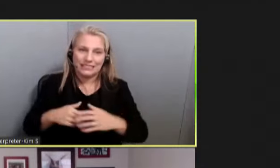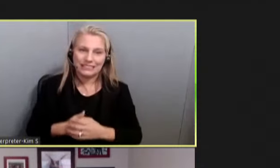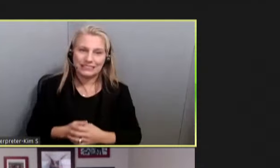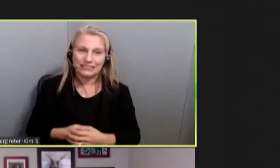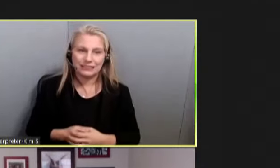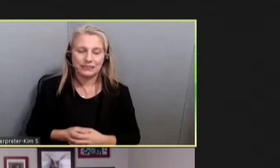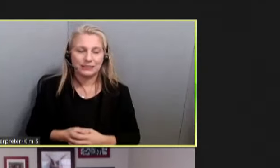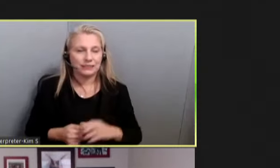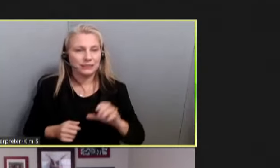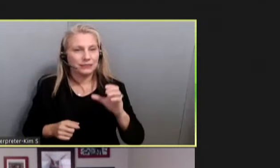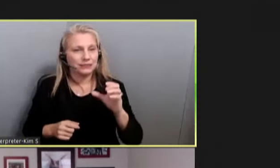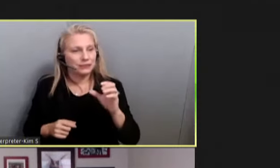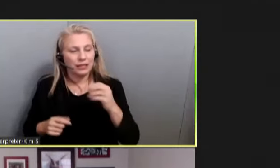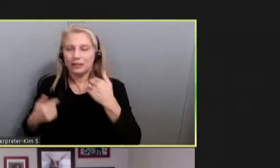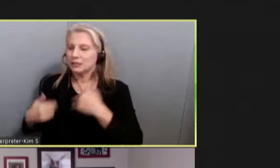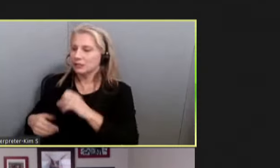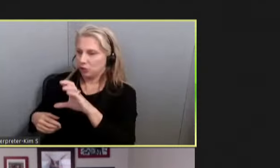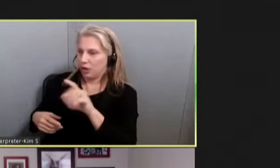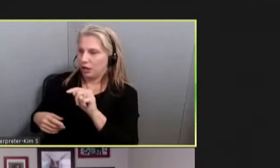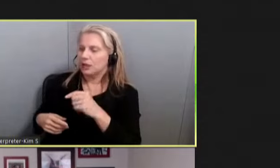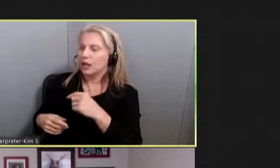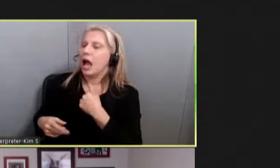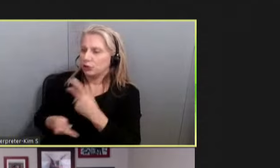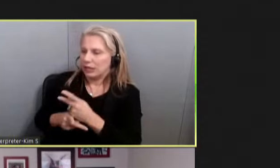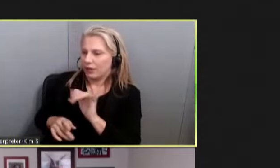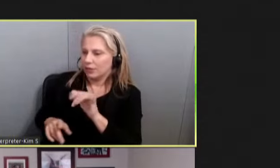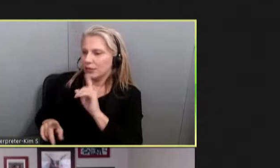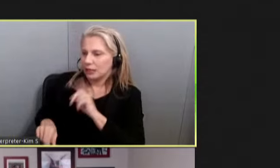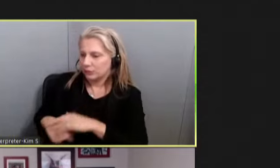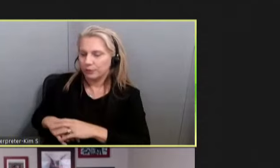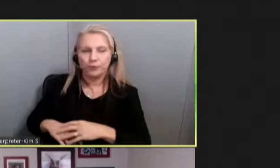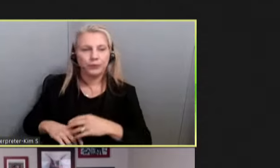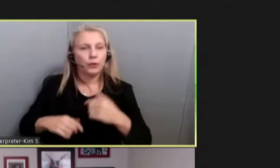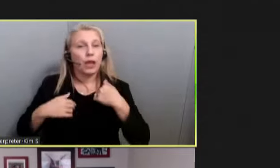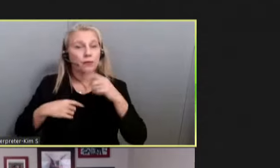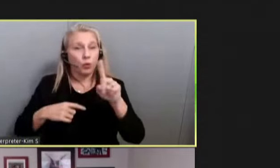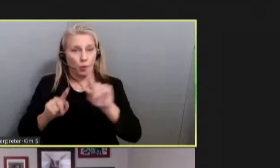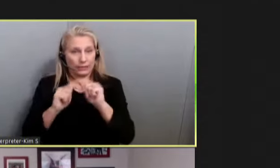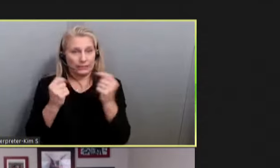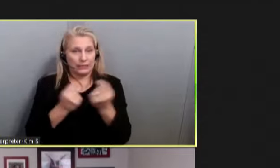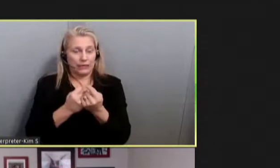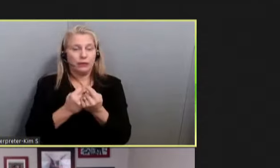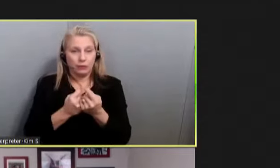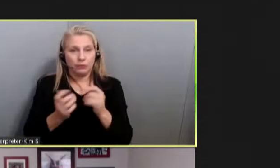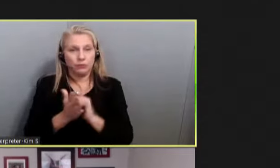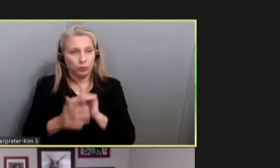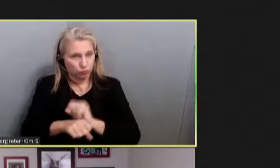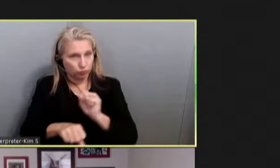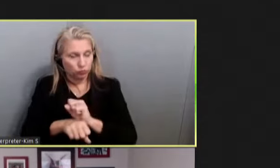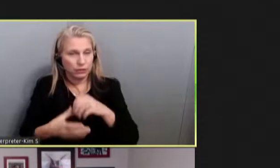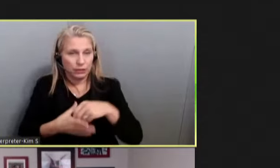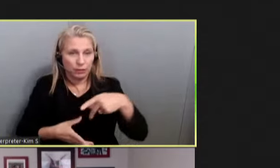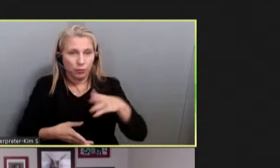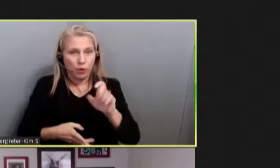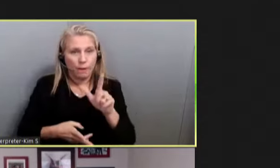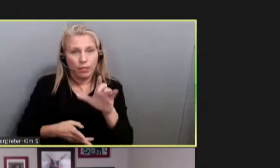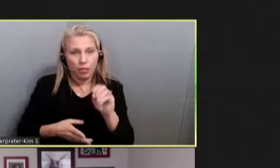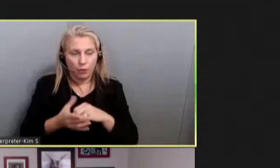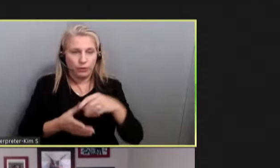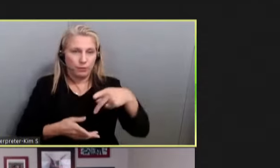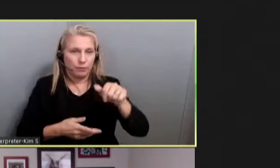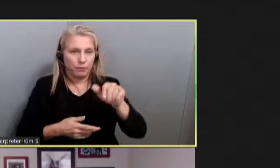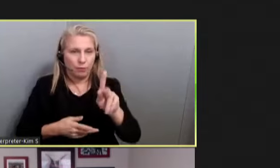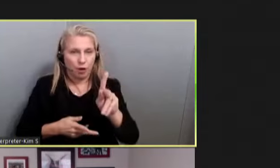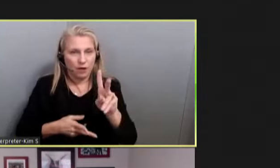Thanks, Chris. I'll take that. So we do have that one federal medical team that's on the ground in Pueblo at Parkview Hospital